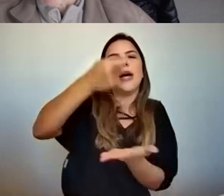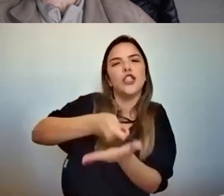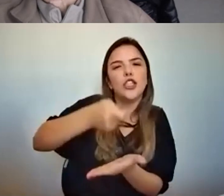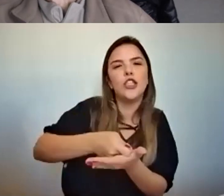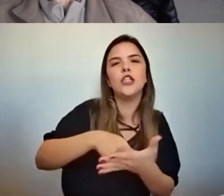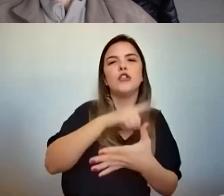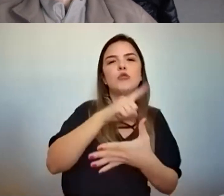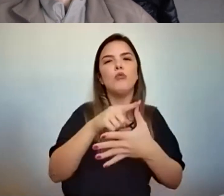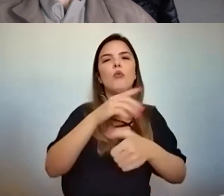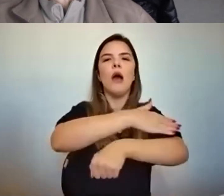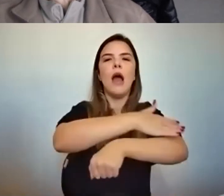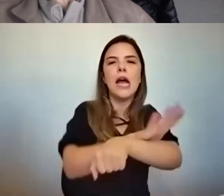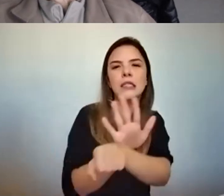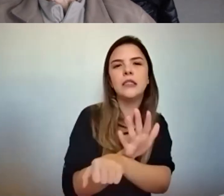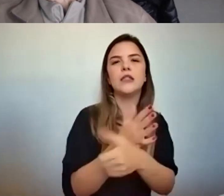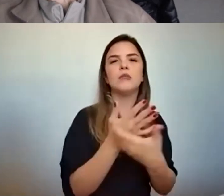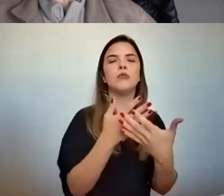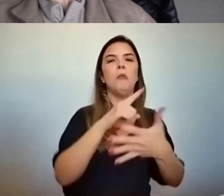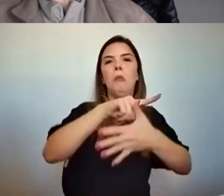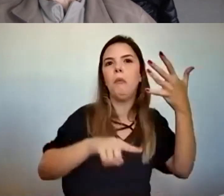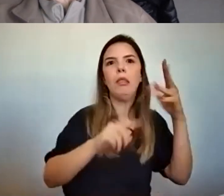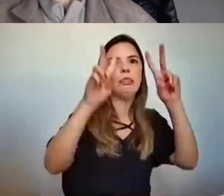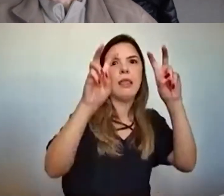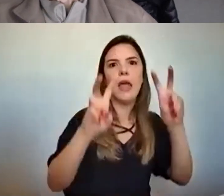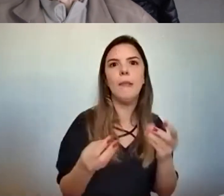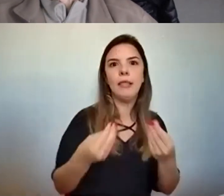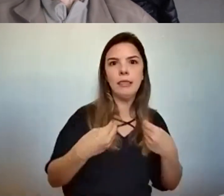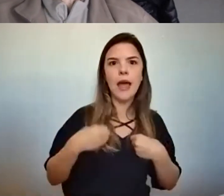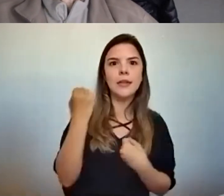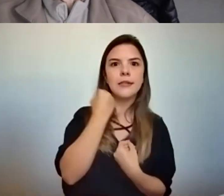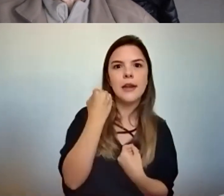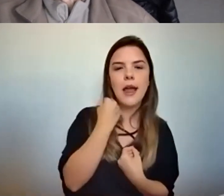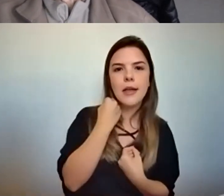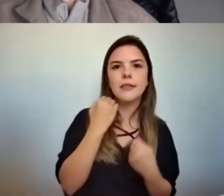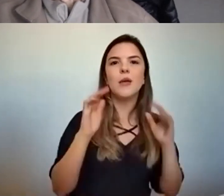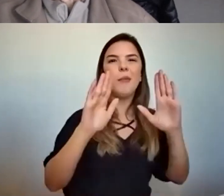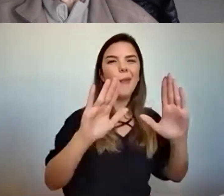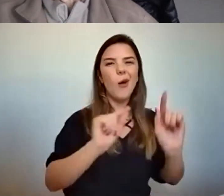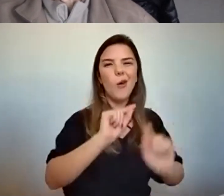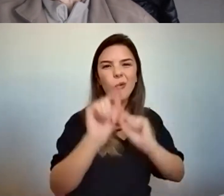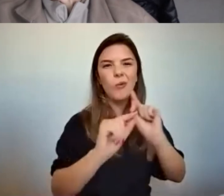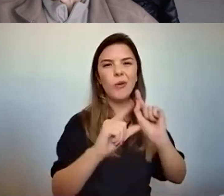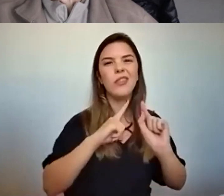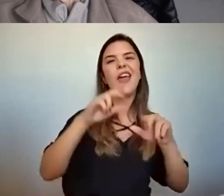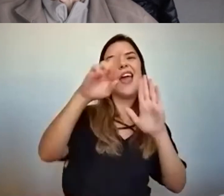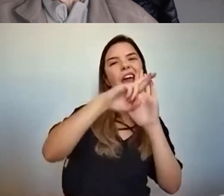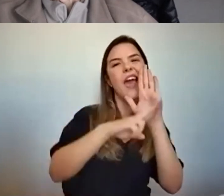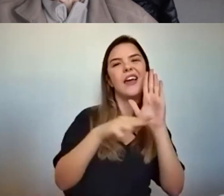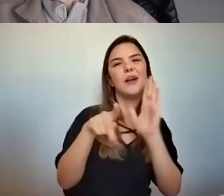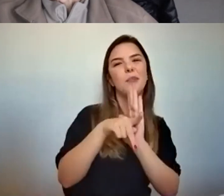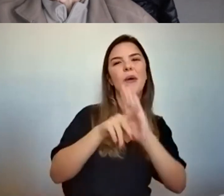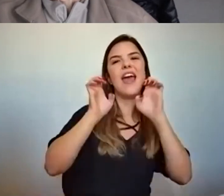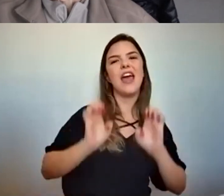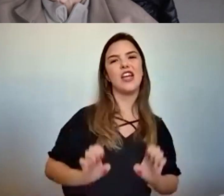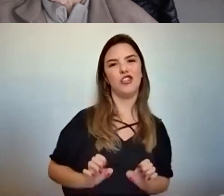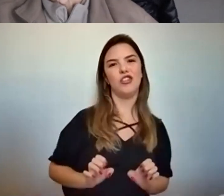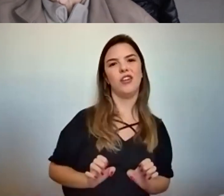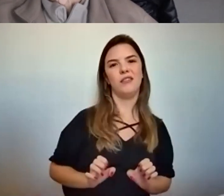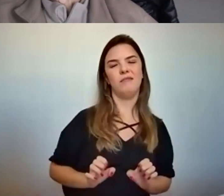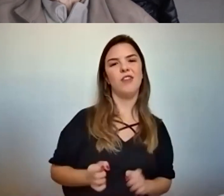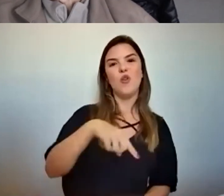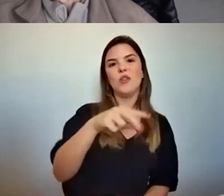like that. But there are ethical rules in research, and you're not supposed to